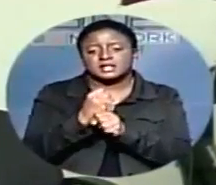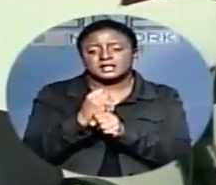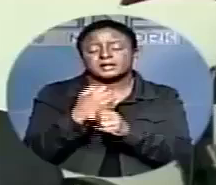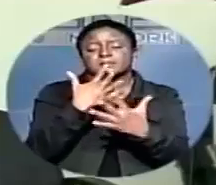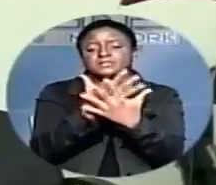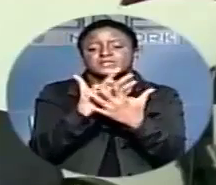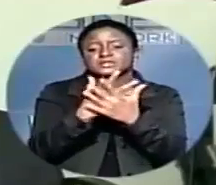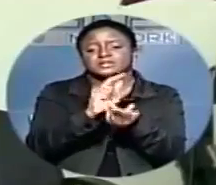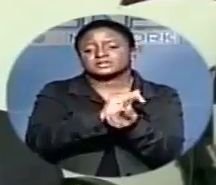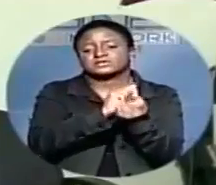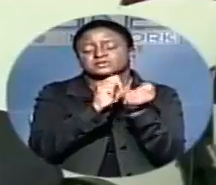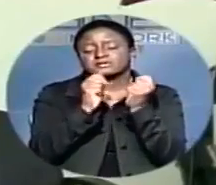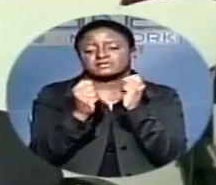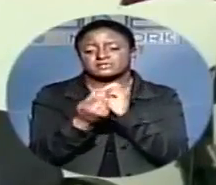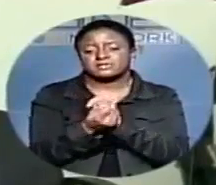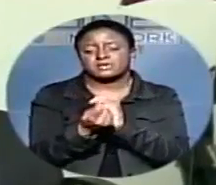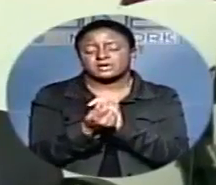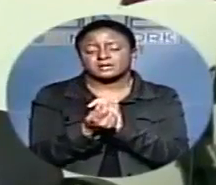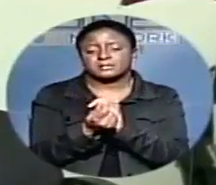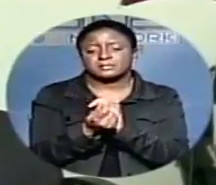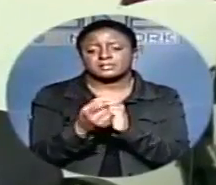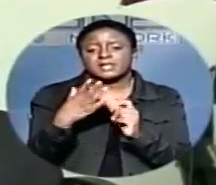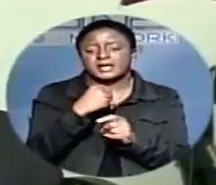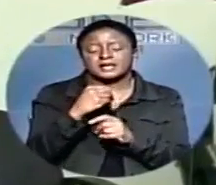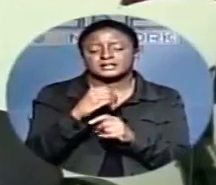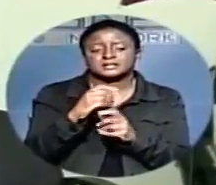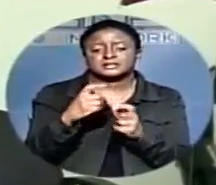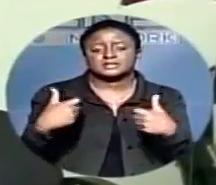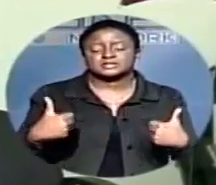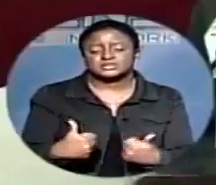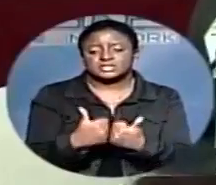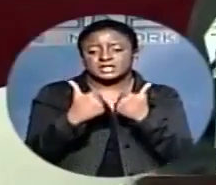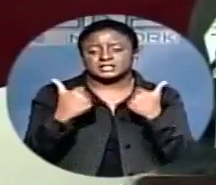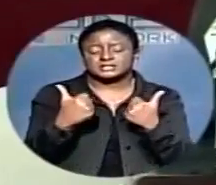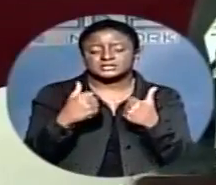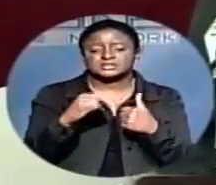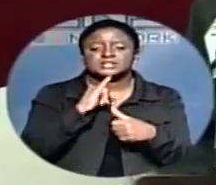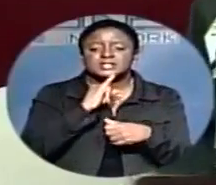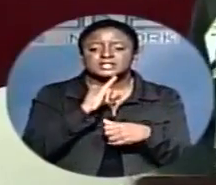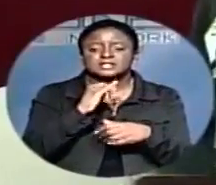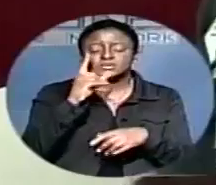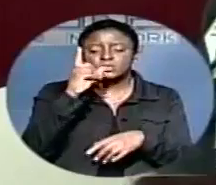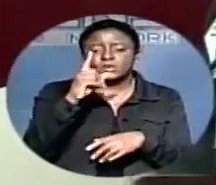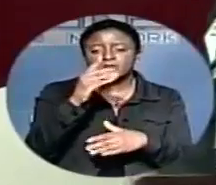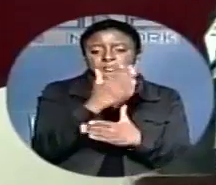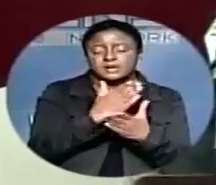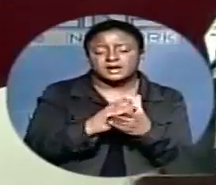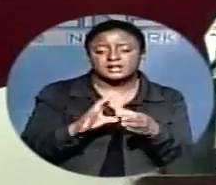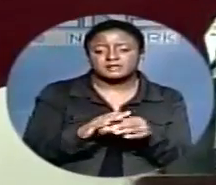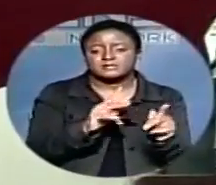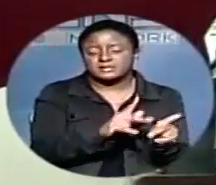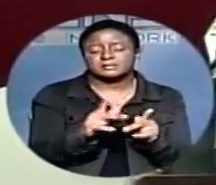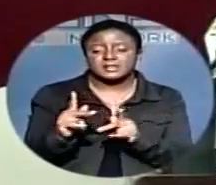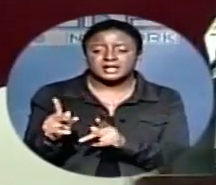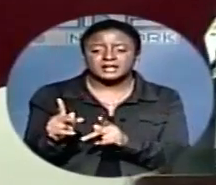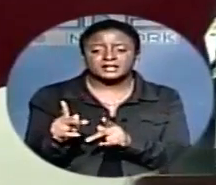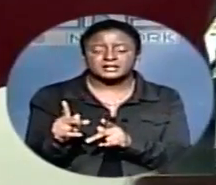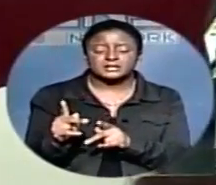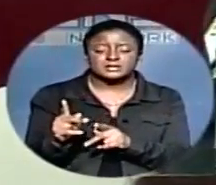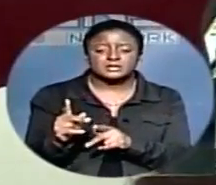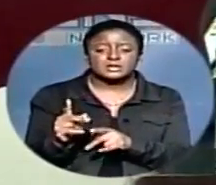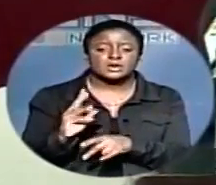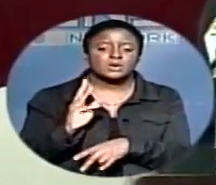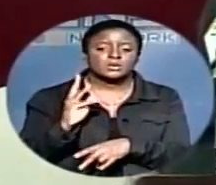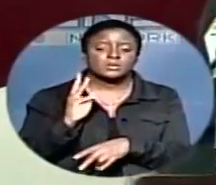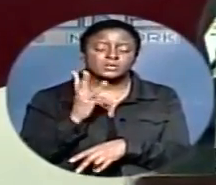Challenge is a chief component of the government's anti-crime strategy plan. No longer could we be content with just warehousing